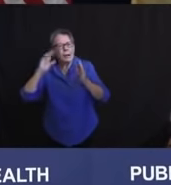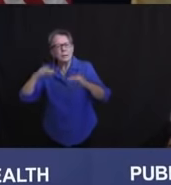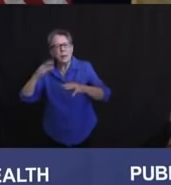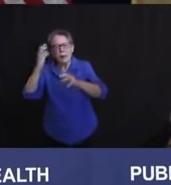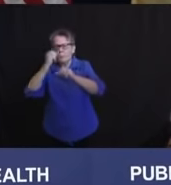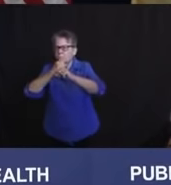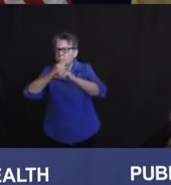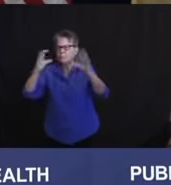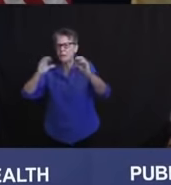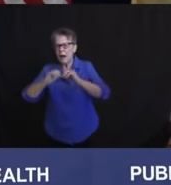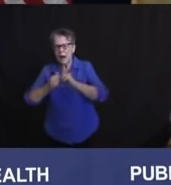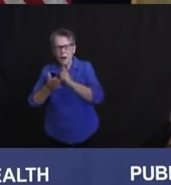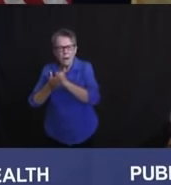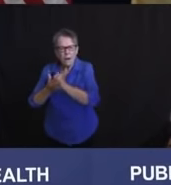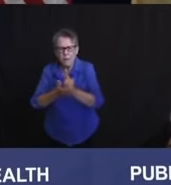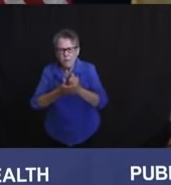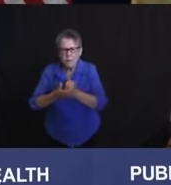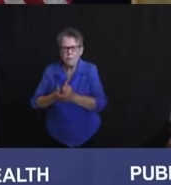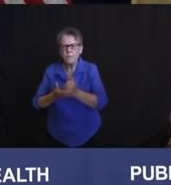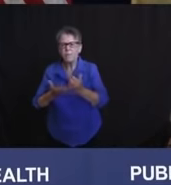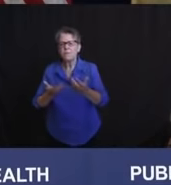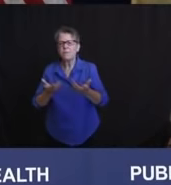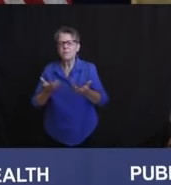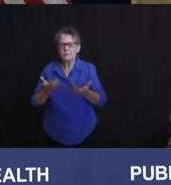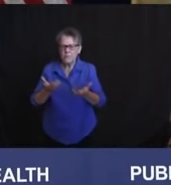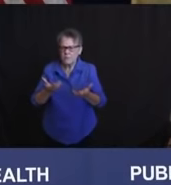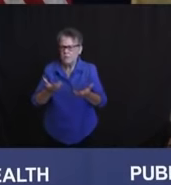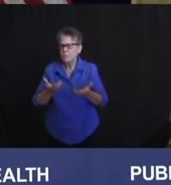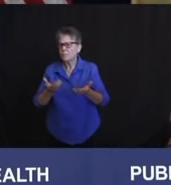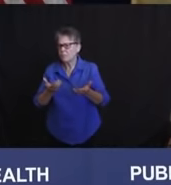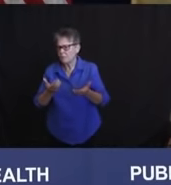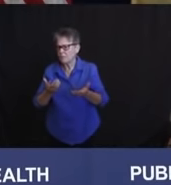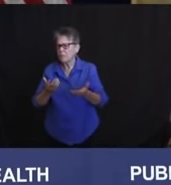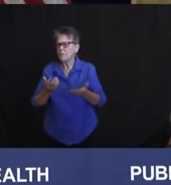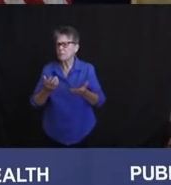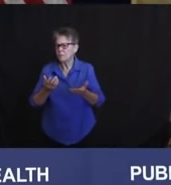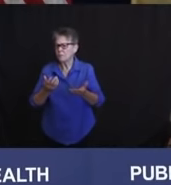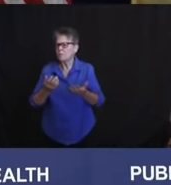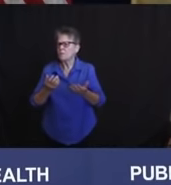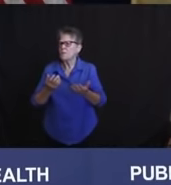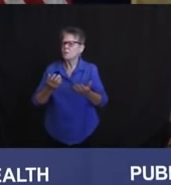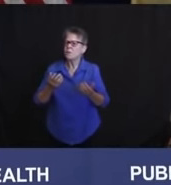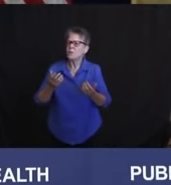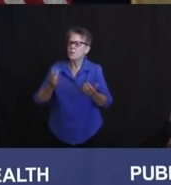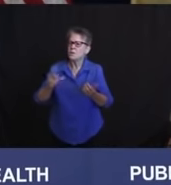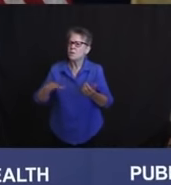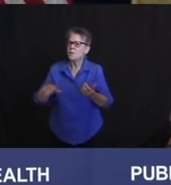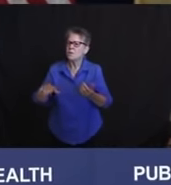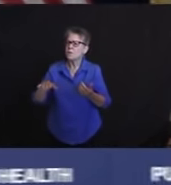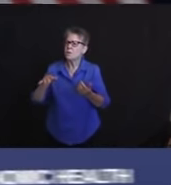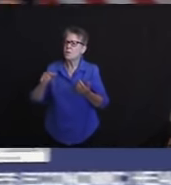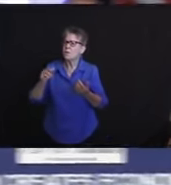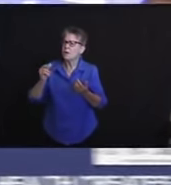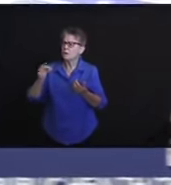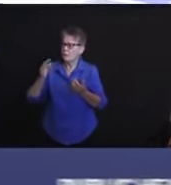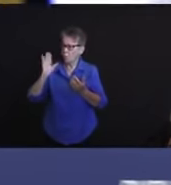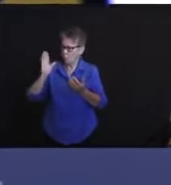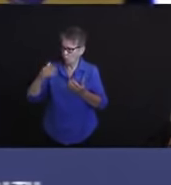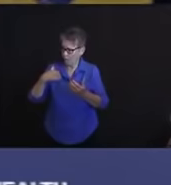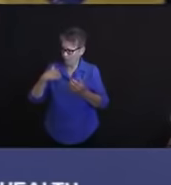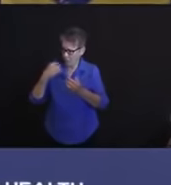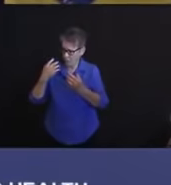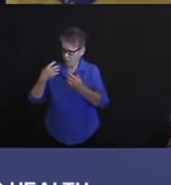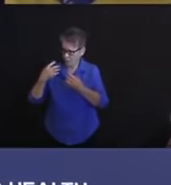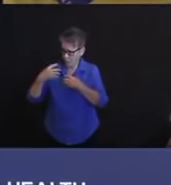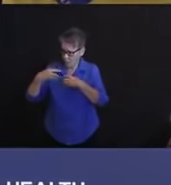that that it is a peaceful protest and that the Atlantic City Expressway does not get shut down. Thanks, Gov. Thanks, Pat. I